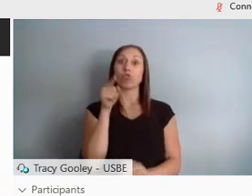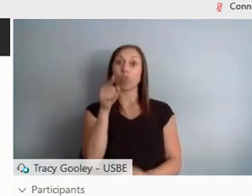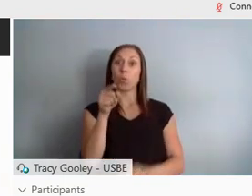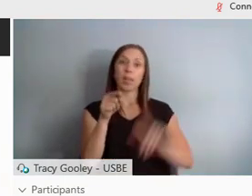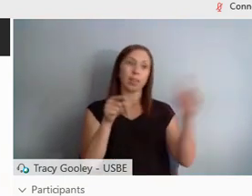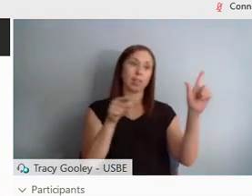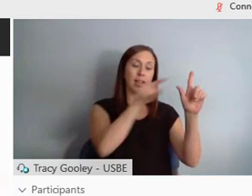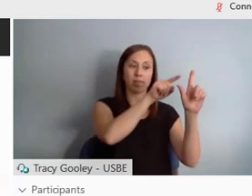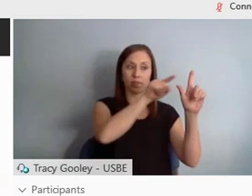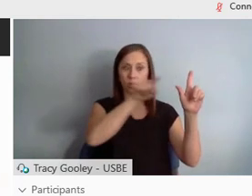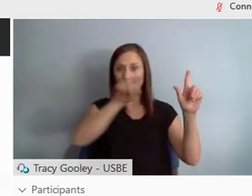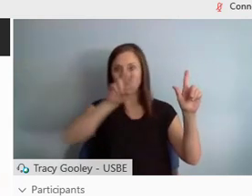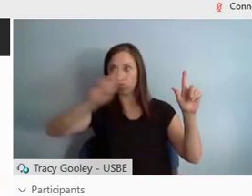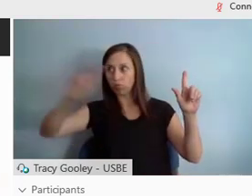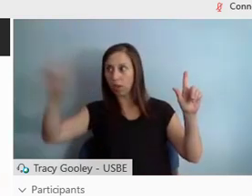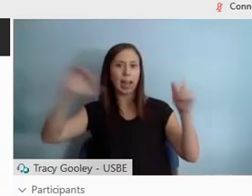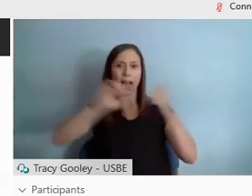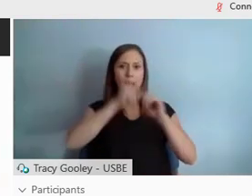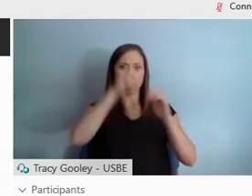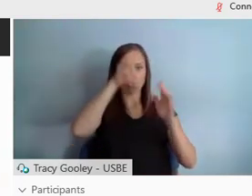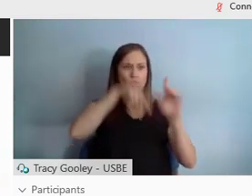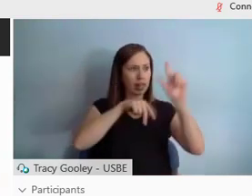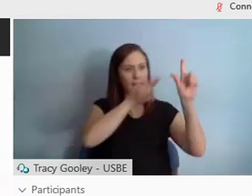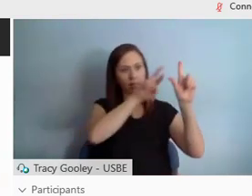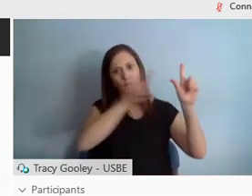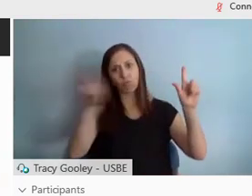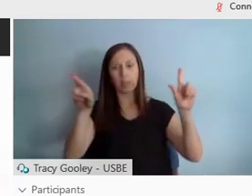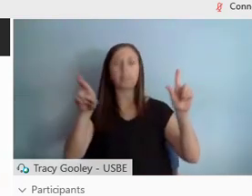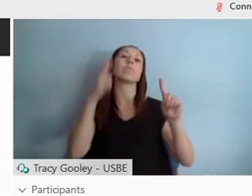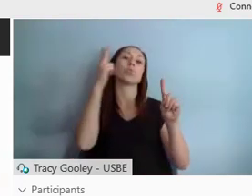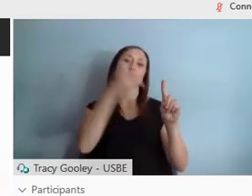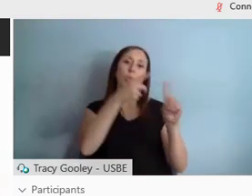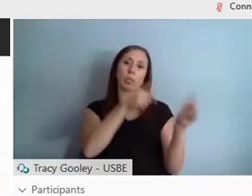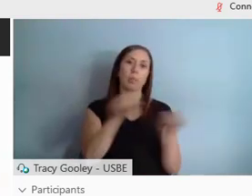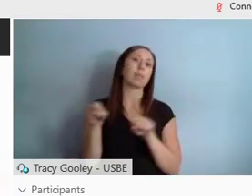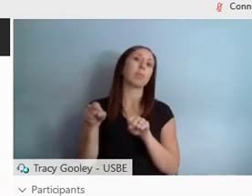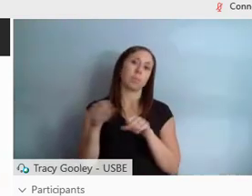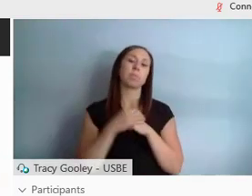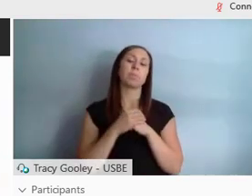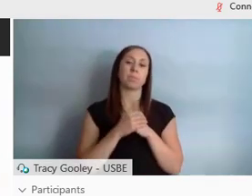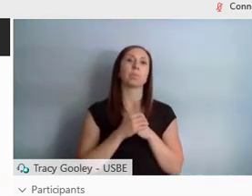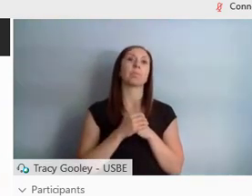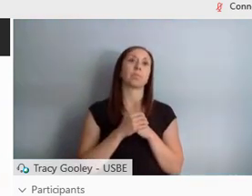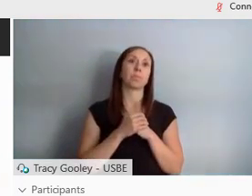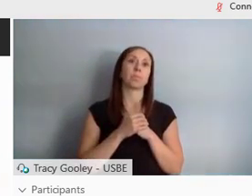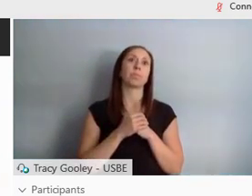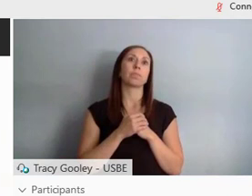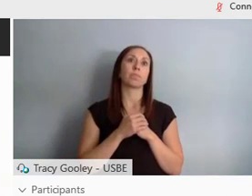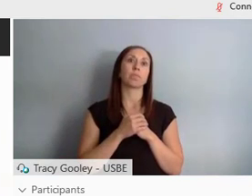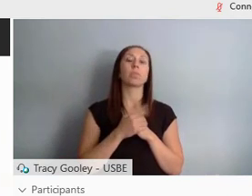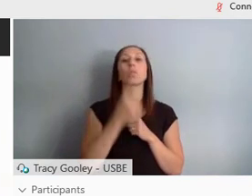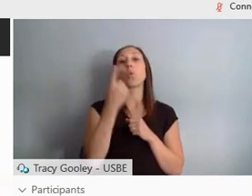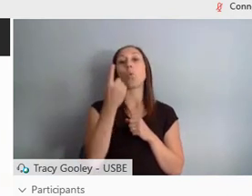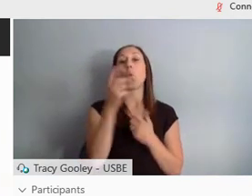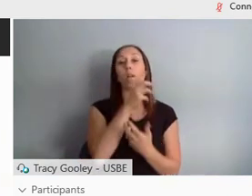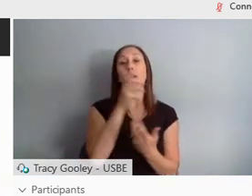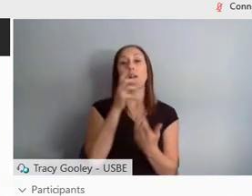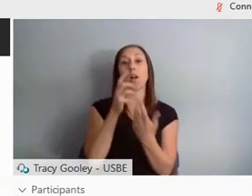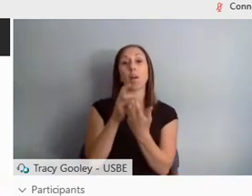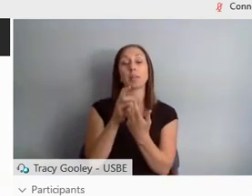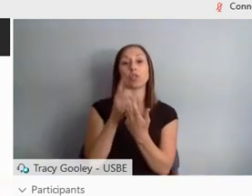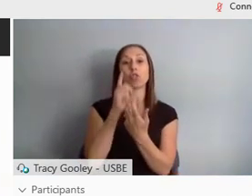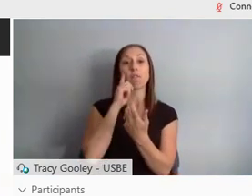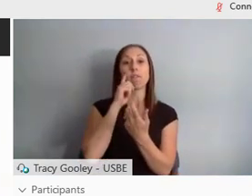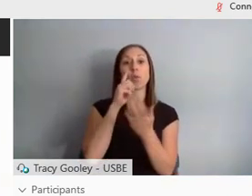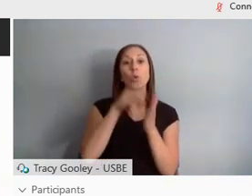left to right on which way I should go. So 2 points possible for this item. And there is one accommodation for